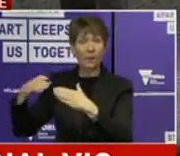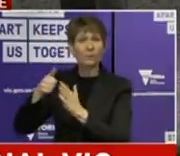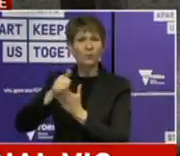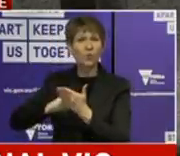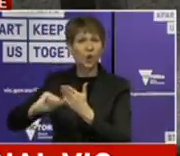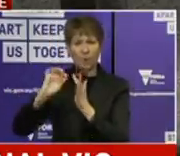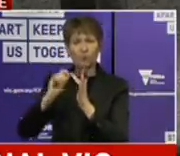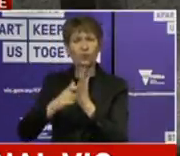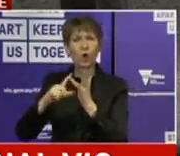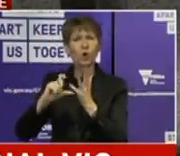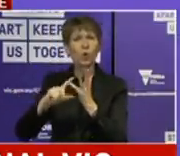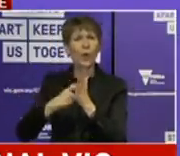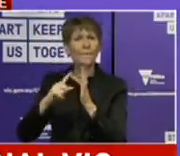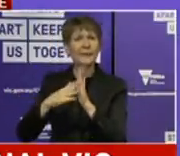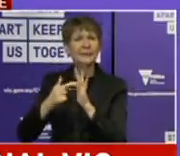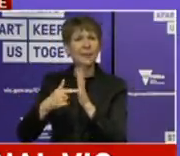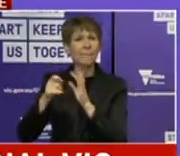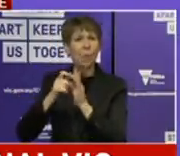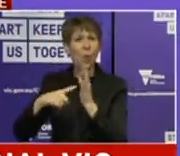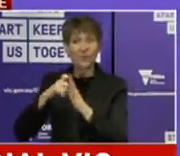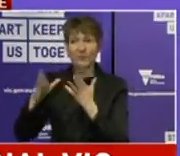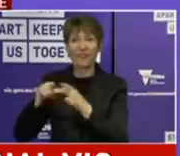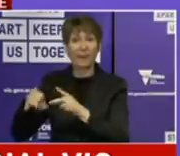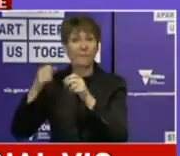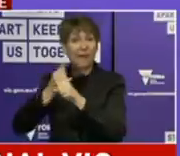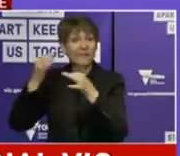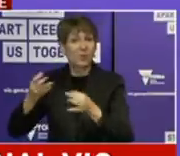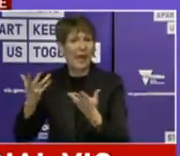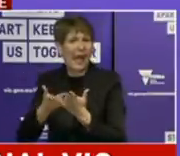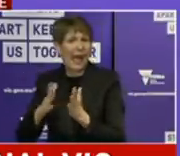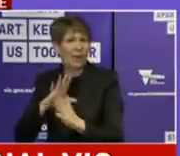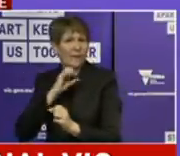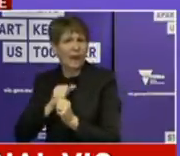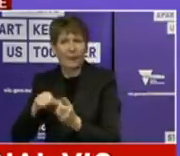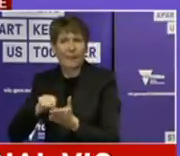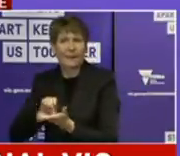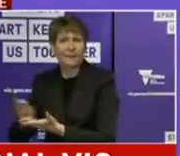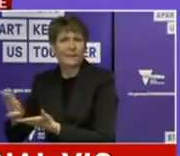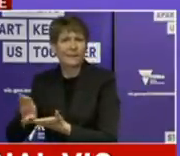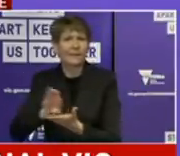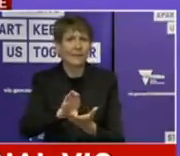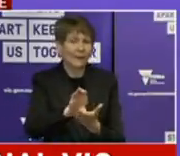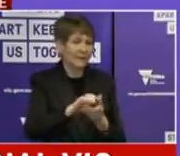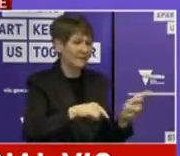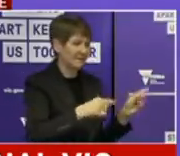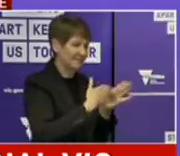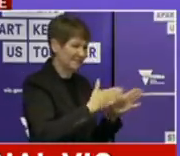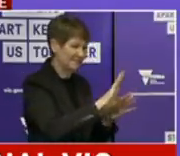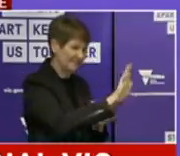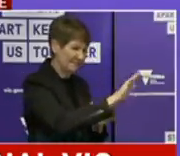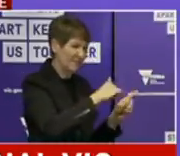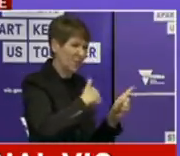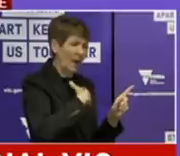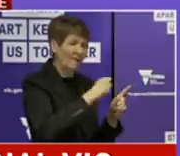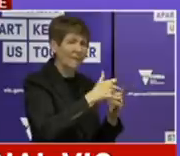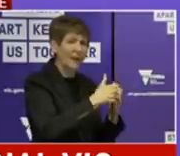not being included in... Well, I don't know that you necessarily would describe them in those terms. They've got many different... you've got press releases from your... They've many, many different... They've got many, many different... Well, if you let me finish, I'll